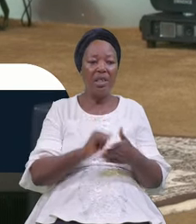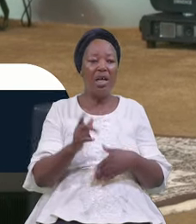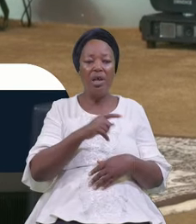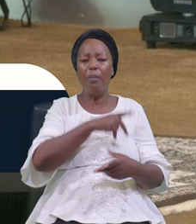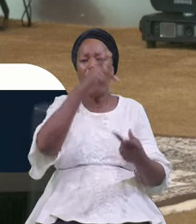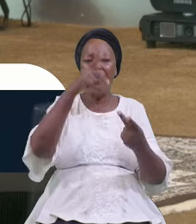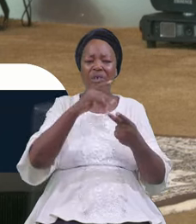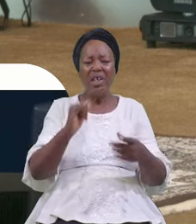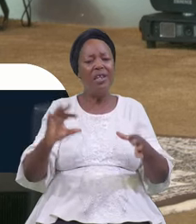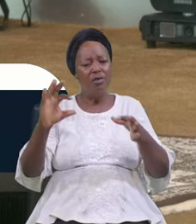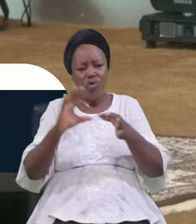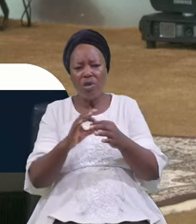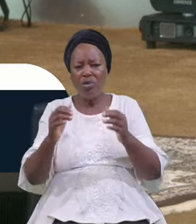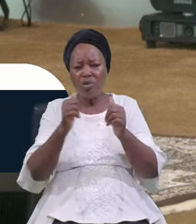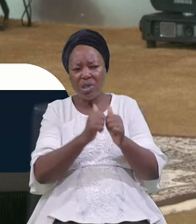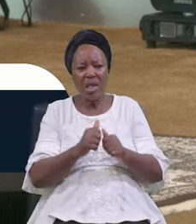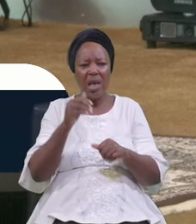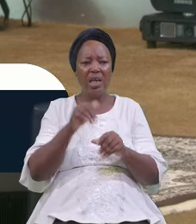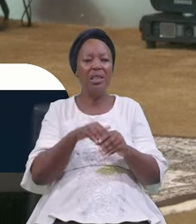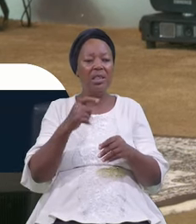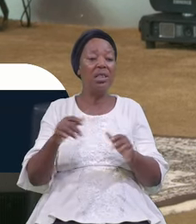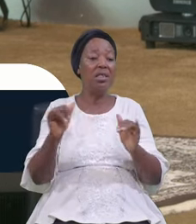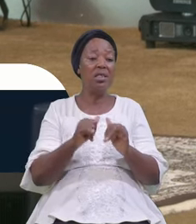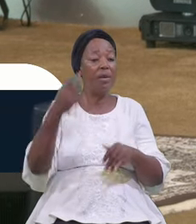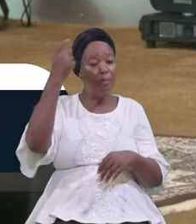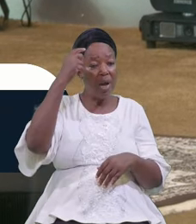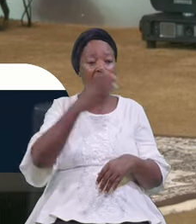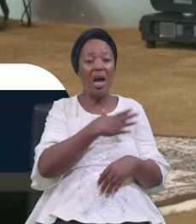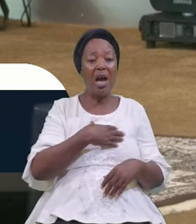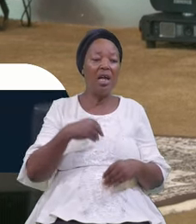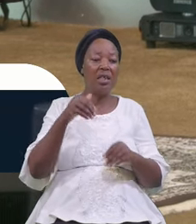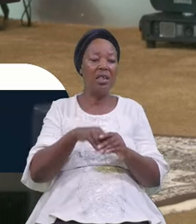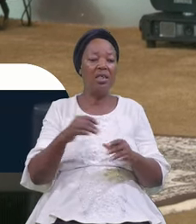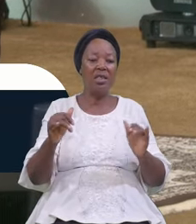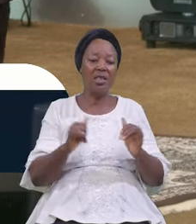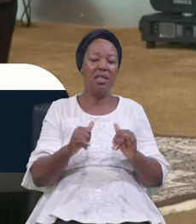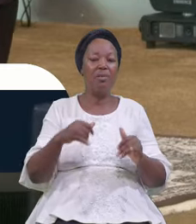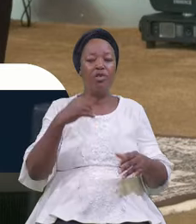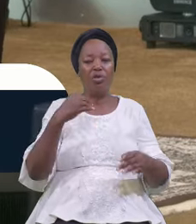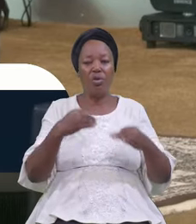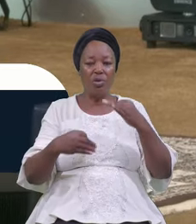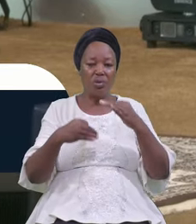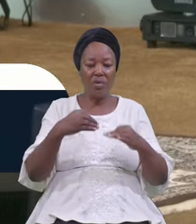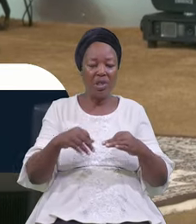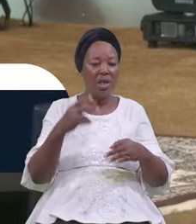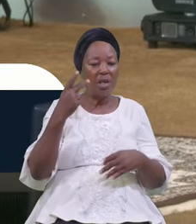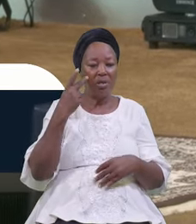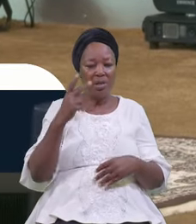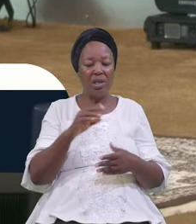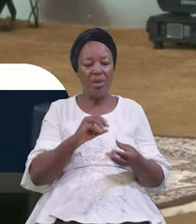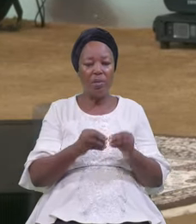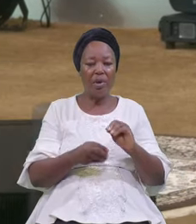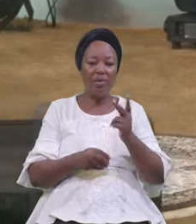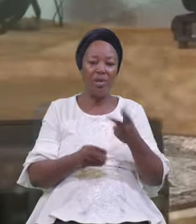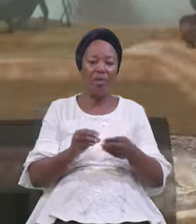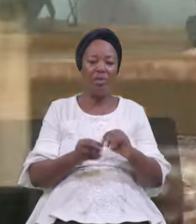joined together in the same mind and in the same judgment. We're looking at number three